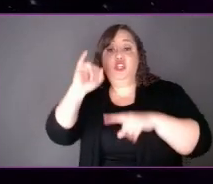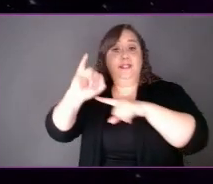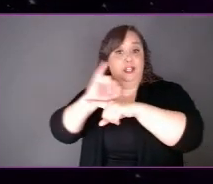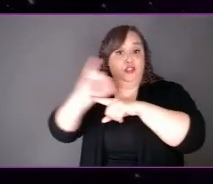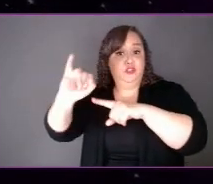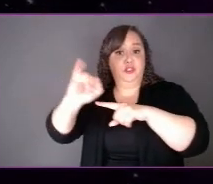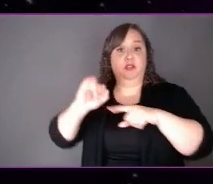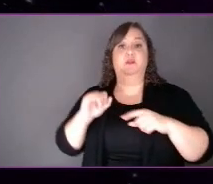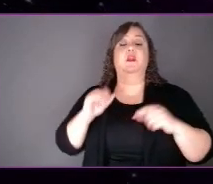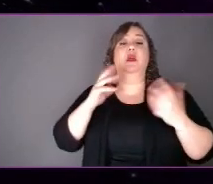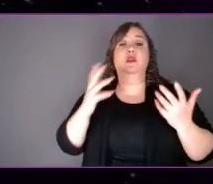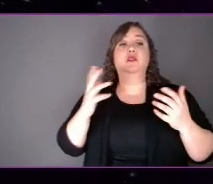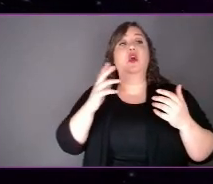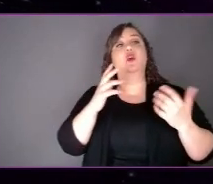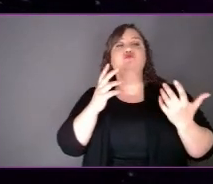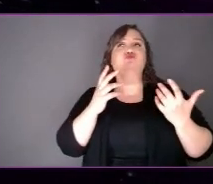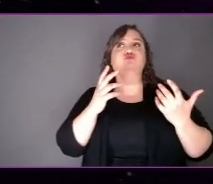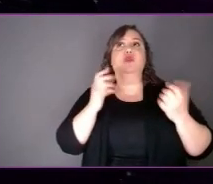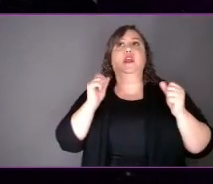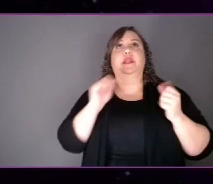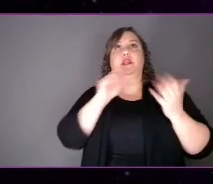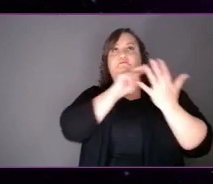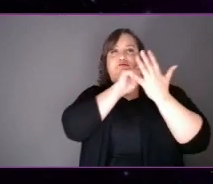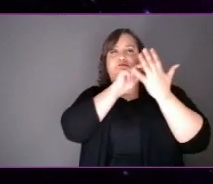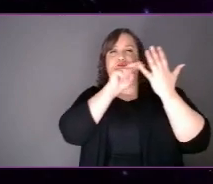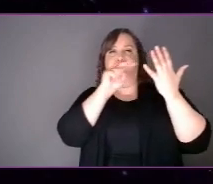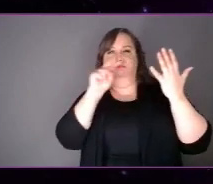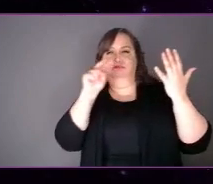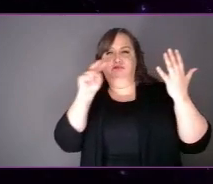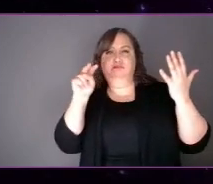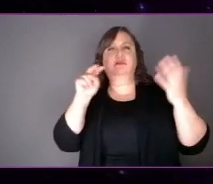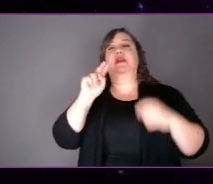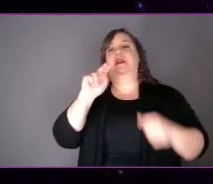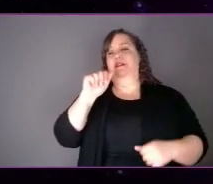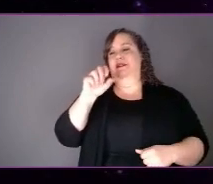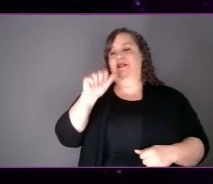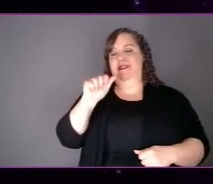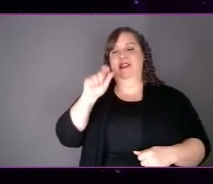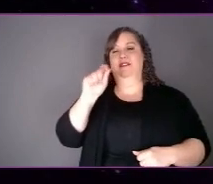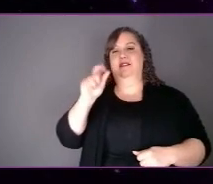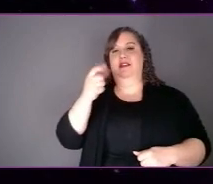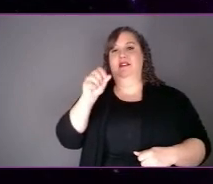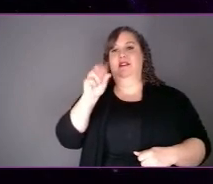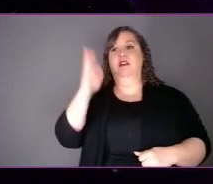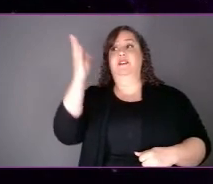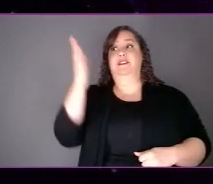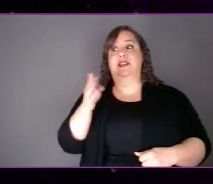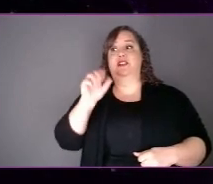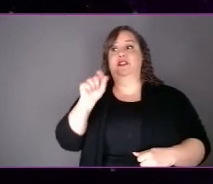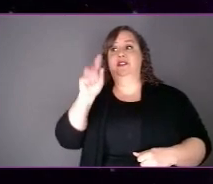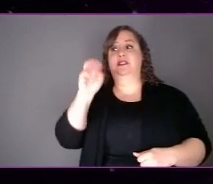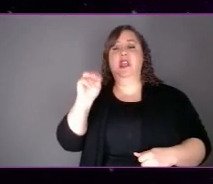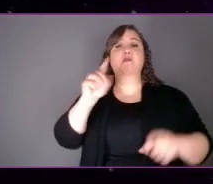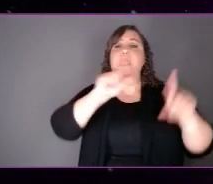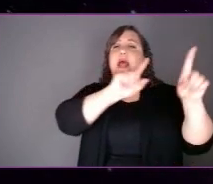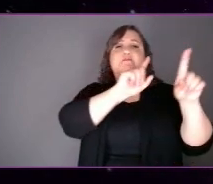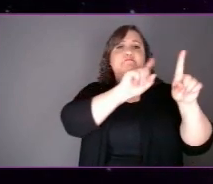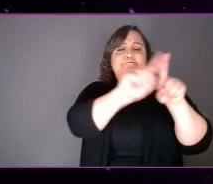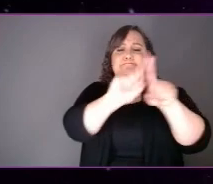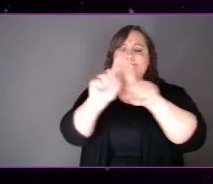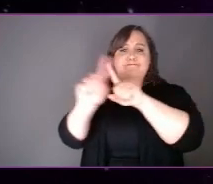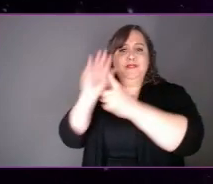those, they are spread out across the different NASA centers. You can go to nasa.gov/STEM and you can take a look at some of our